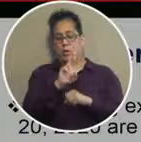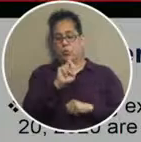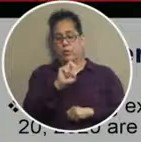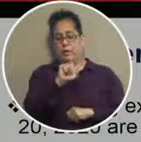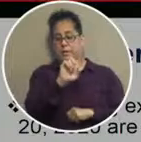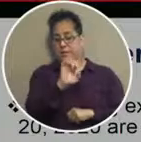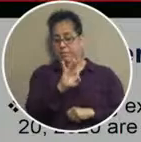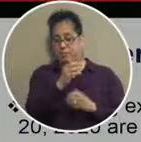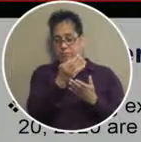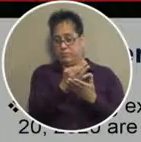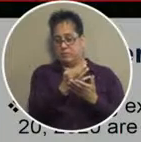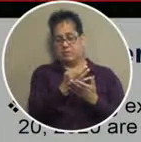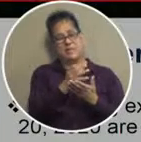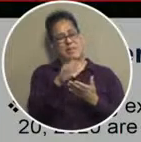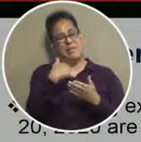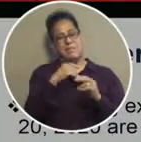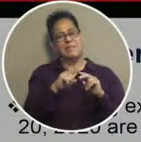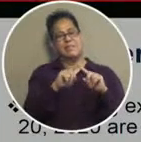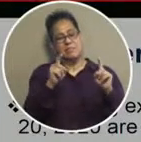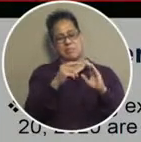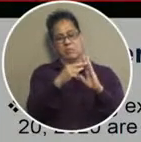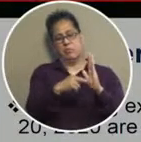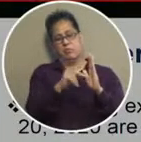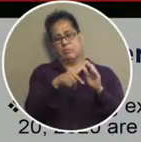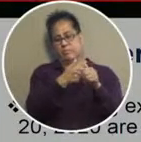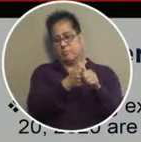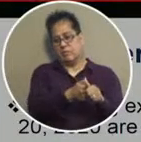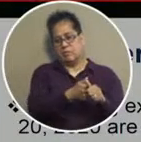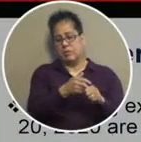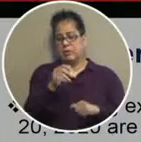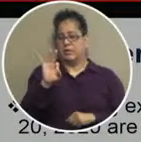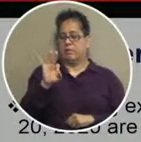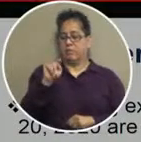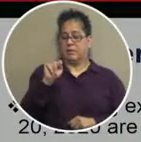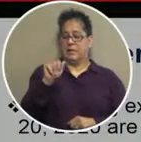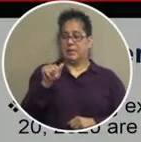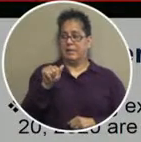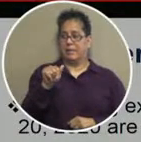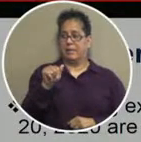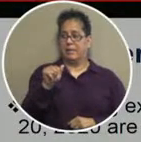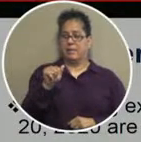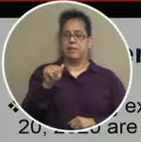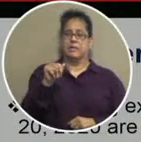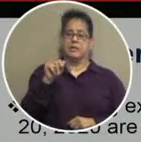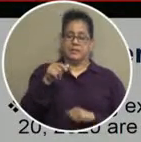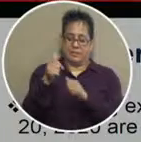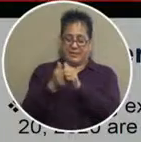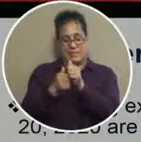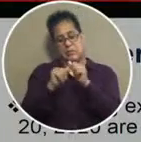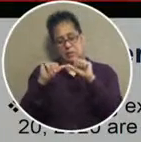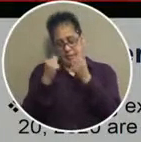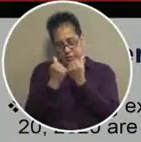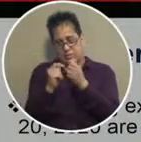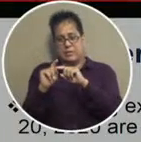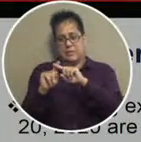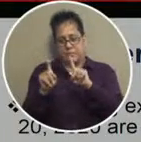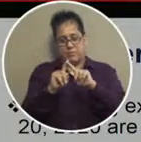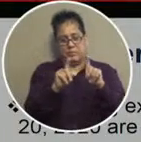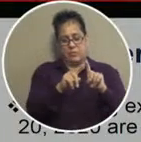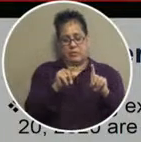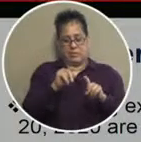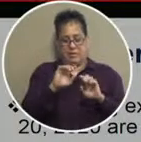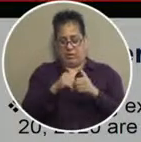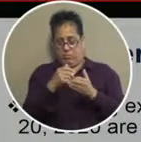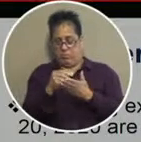remember, have completely different guidance. And so the FTA, again, each agency is different, the way that these funds have been